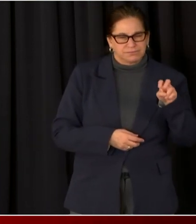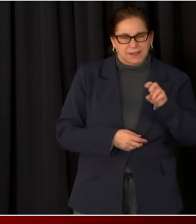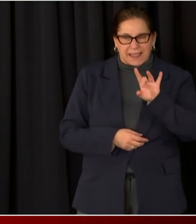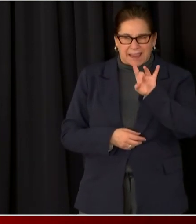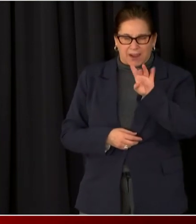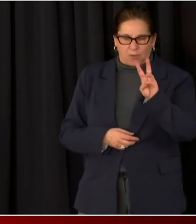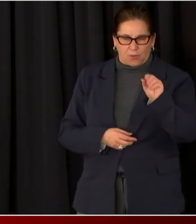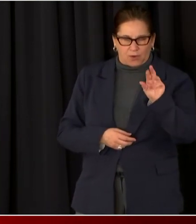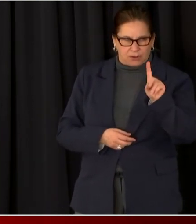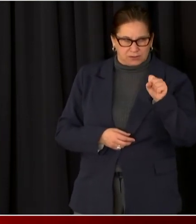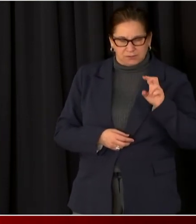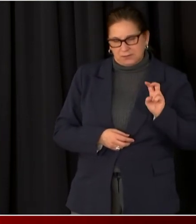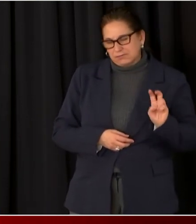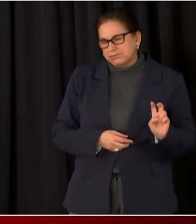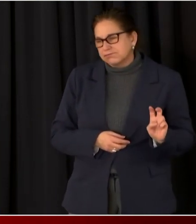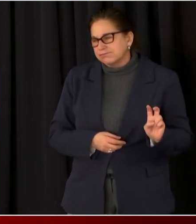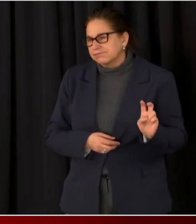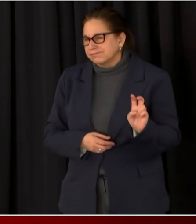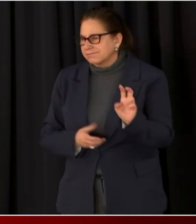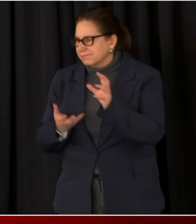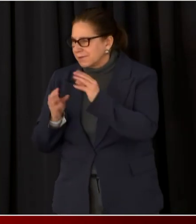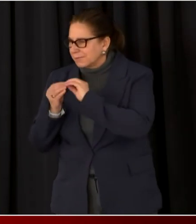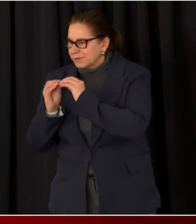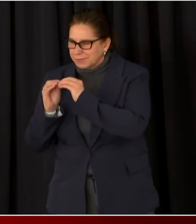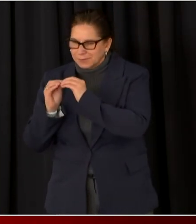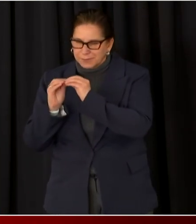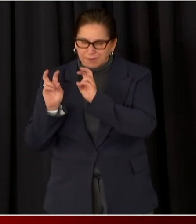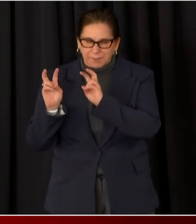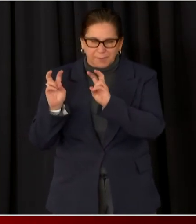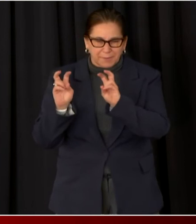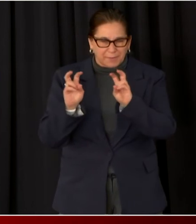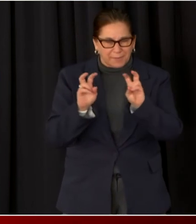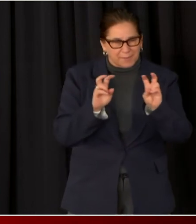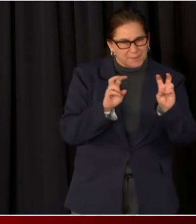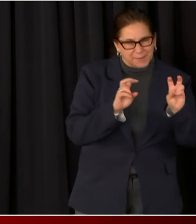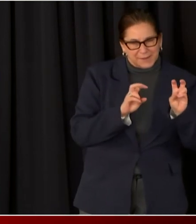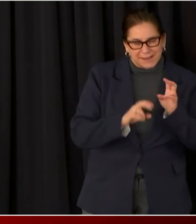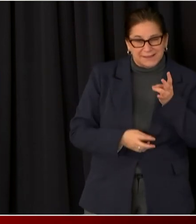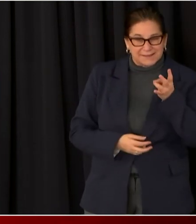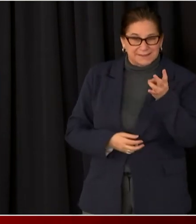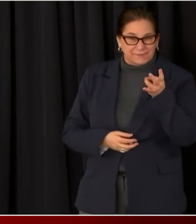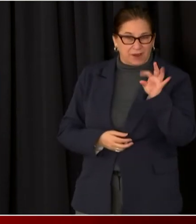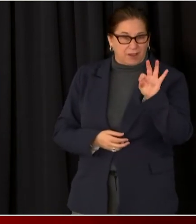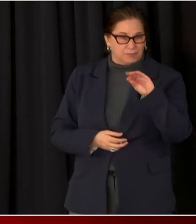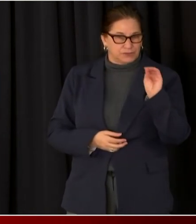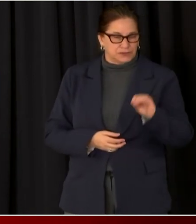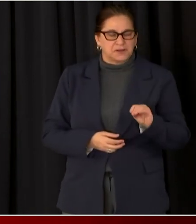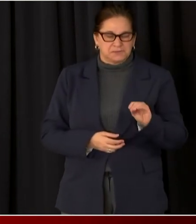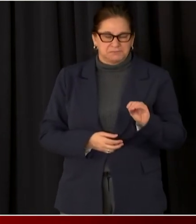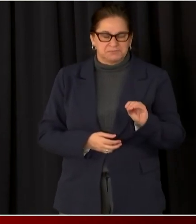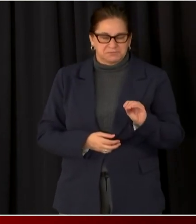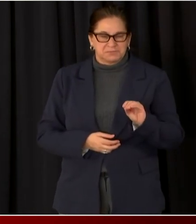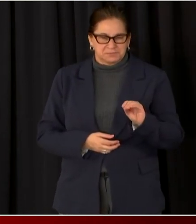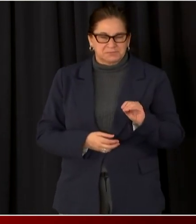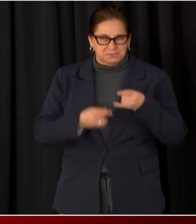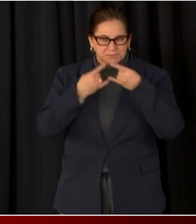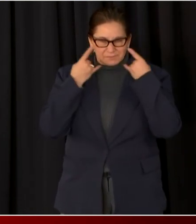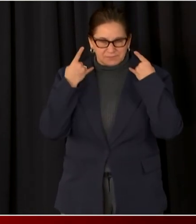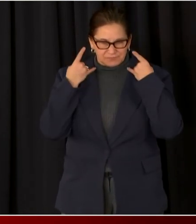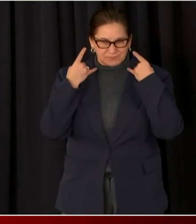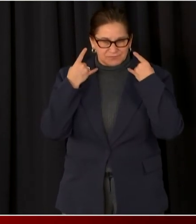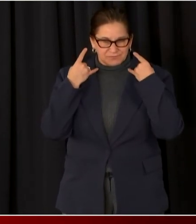who were observed. 78% of individuals met the DC mask guidance criteria for being required to wear a mask. However,